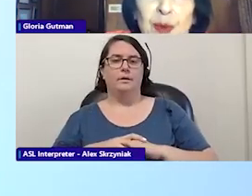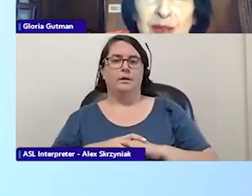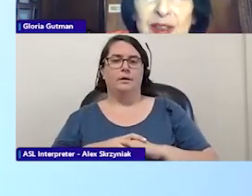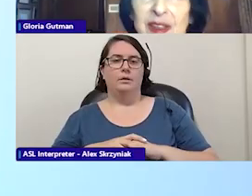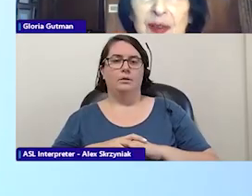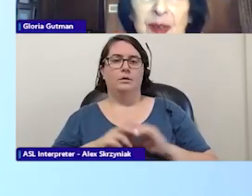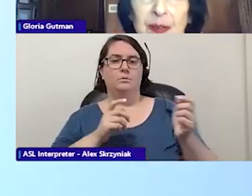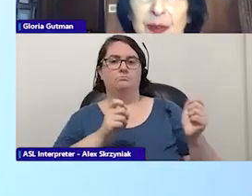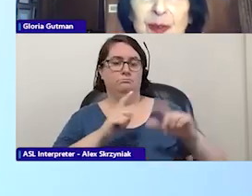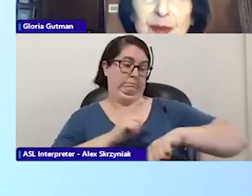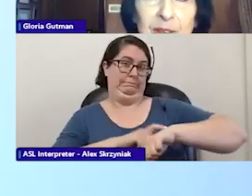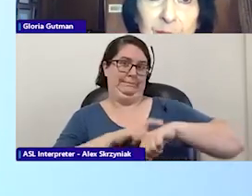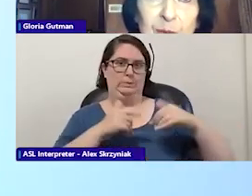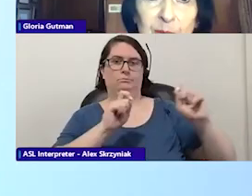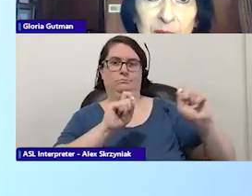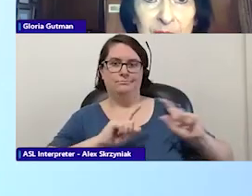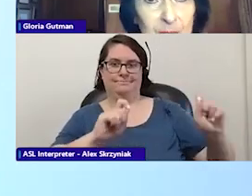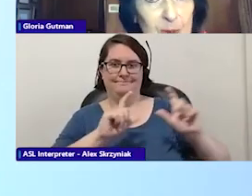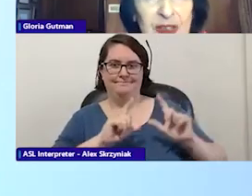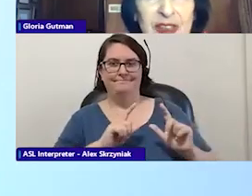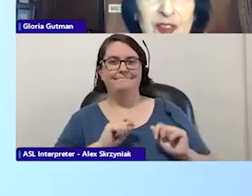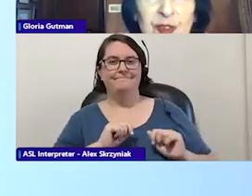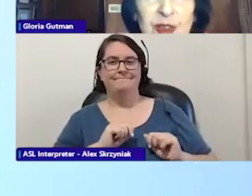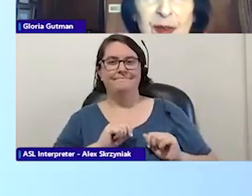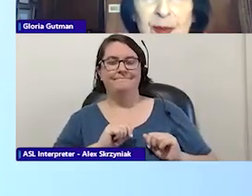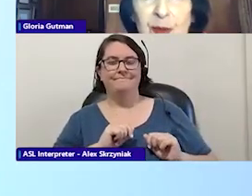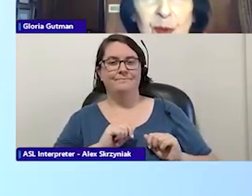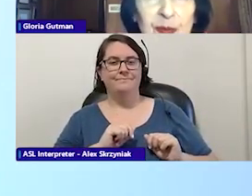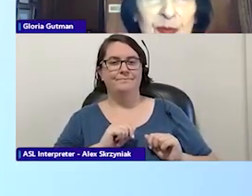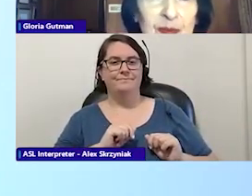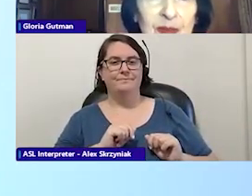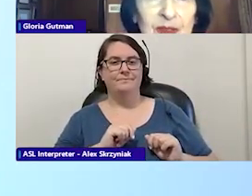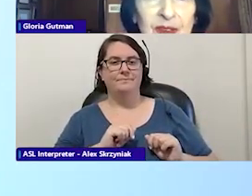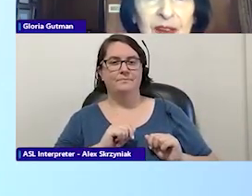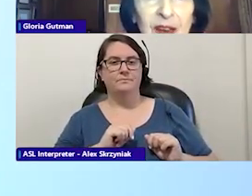more quickly now. If you could just give us the next slide or two.